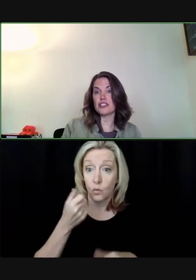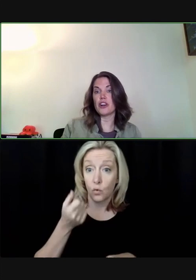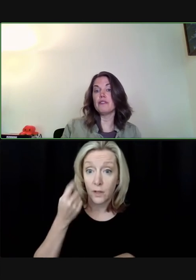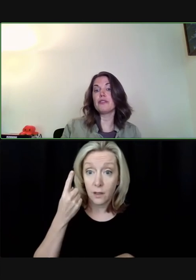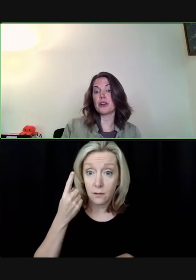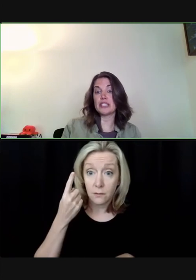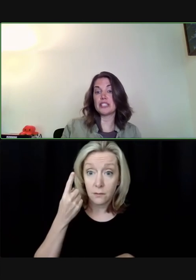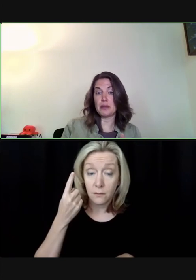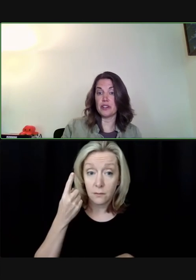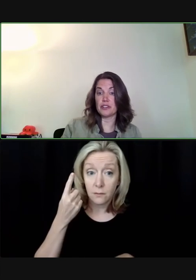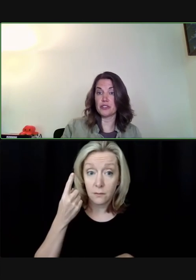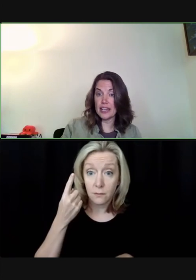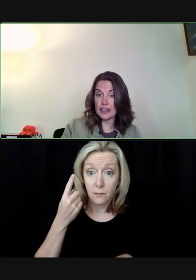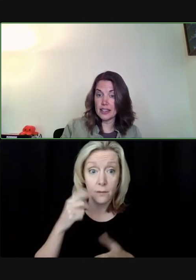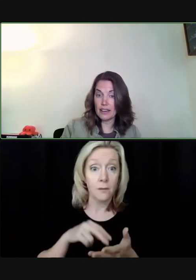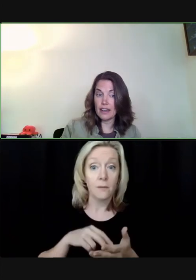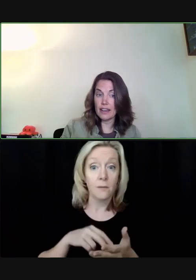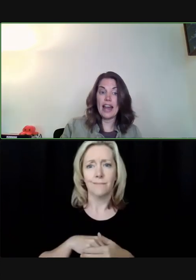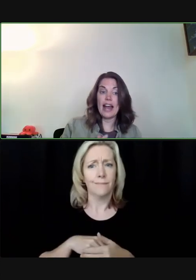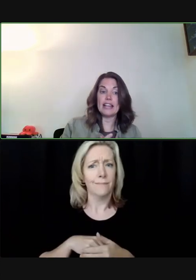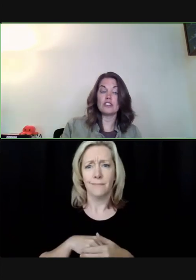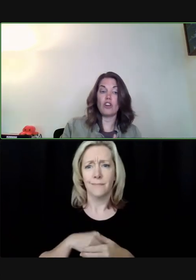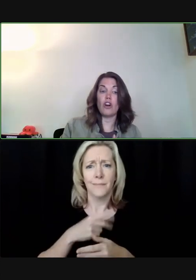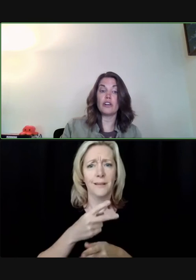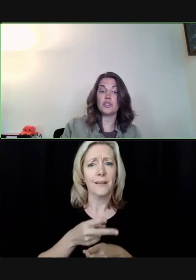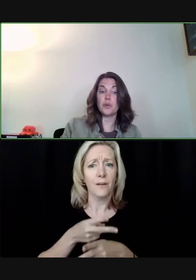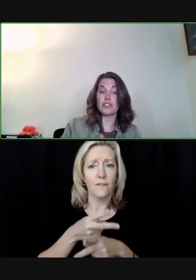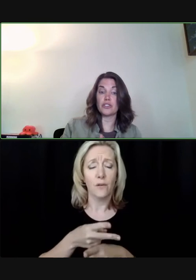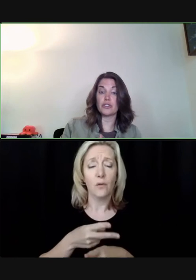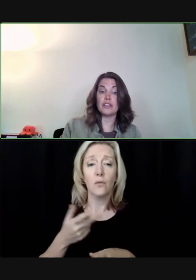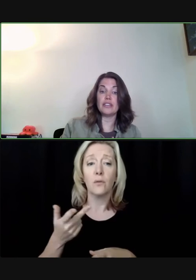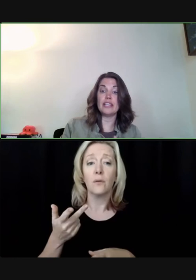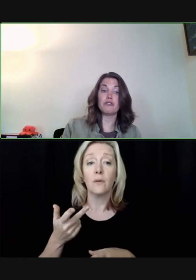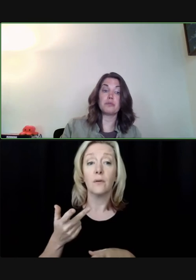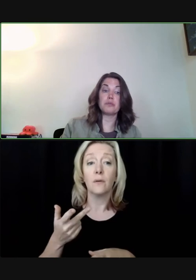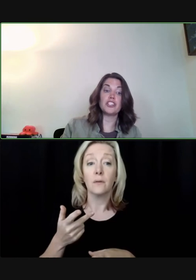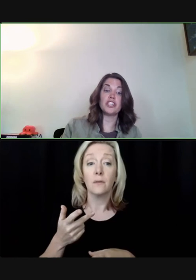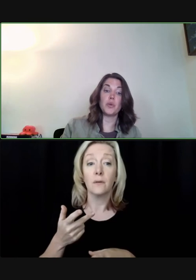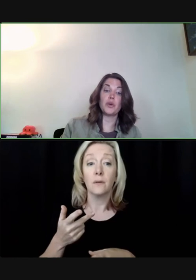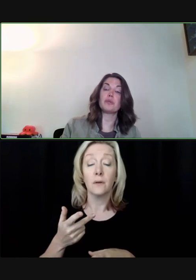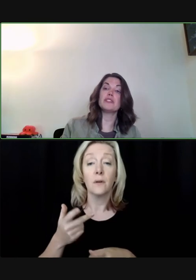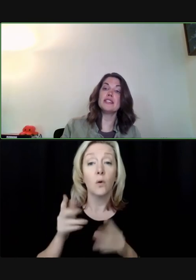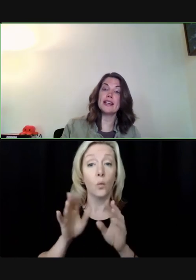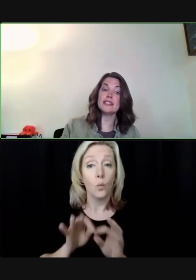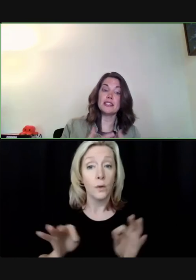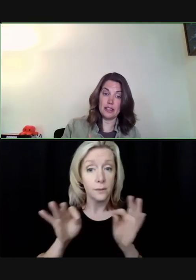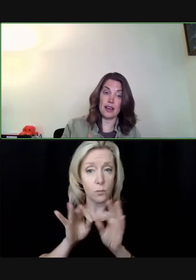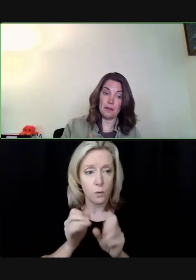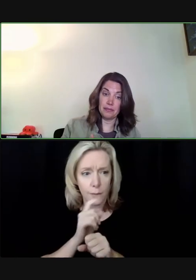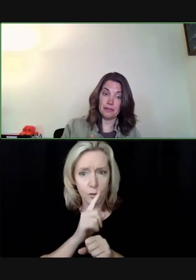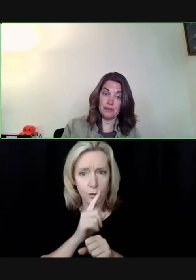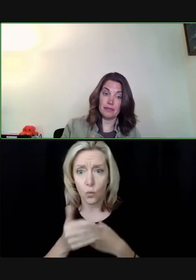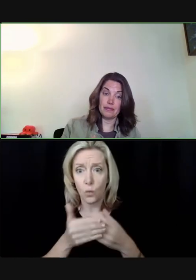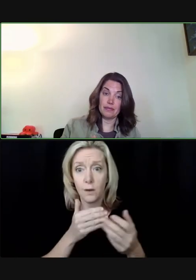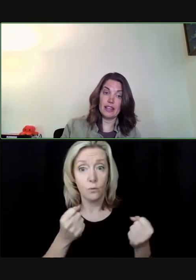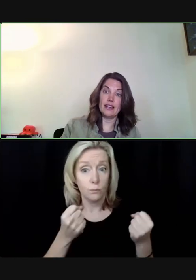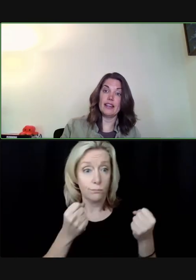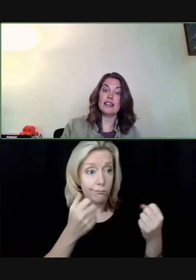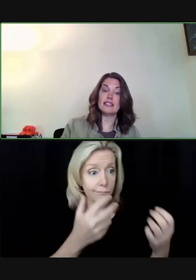that is a measure of their receptive understanding, as long as we are certain that the information that we are presenting to